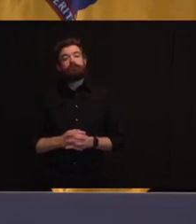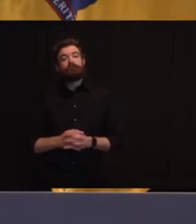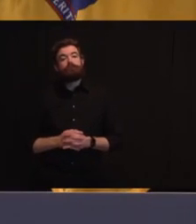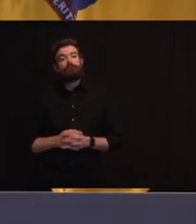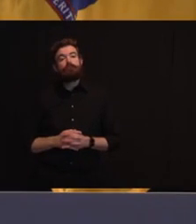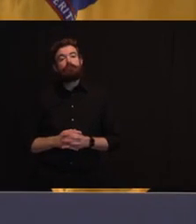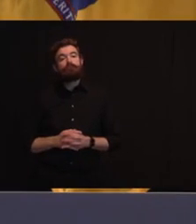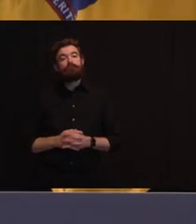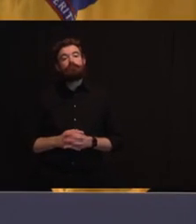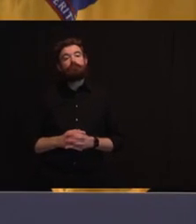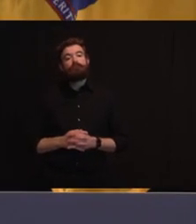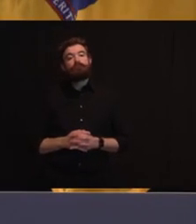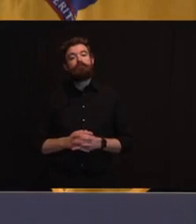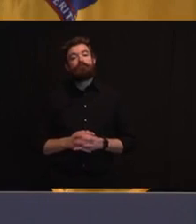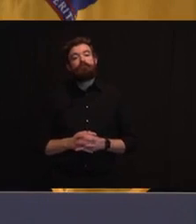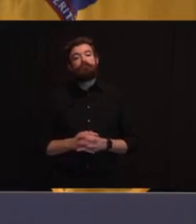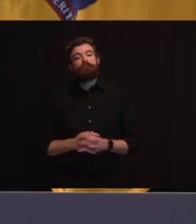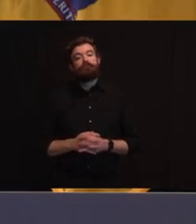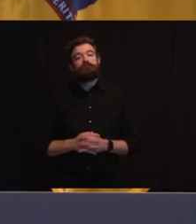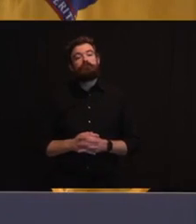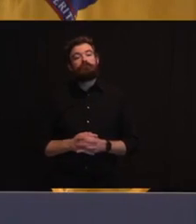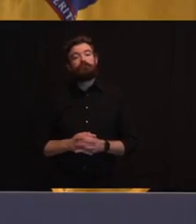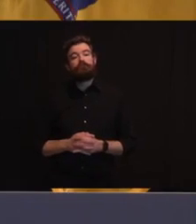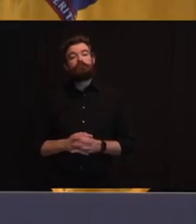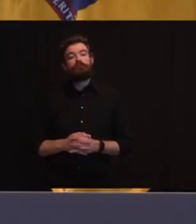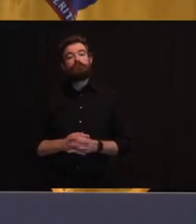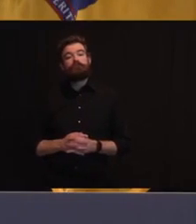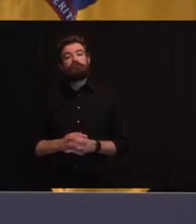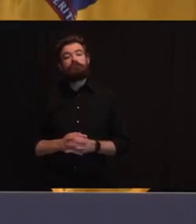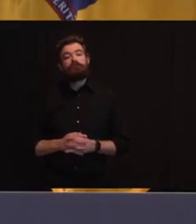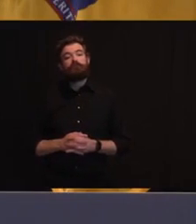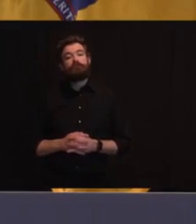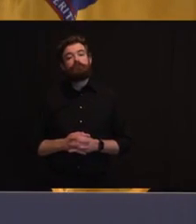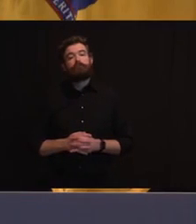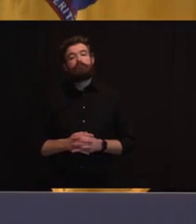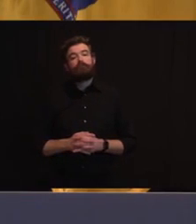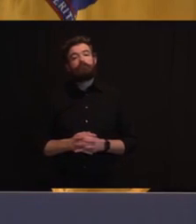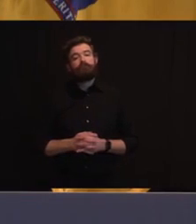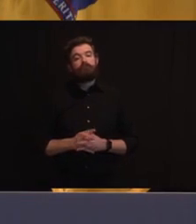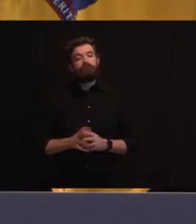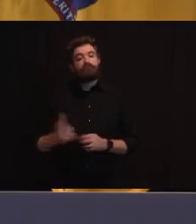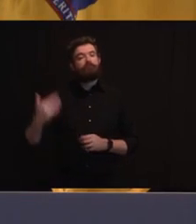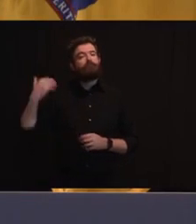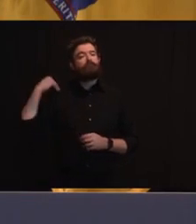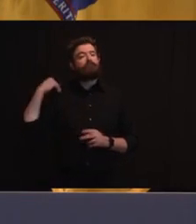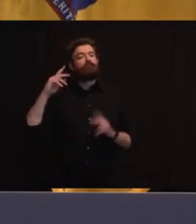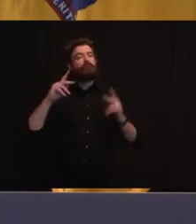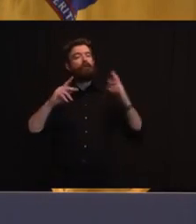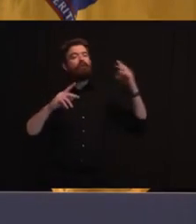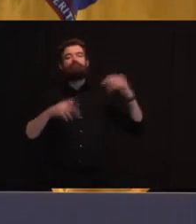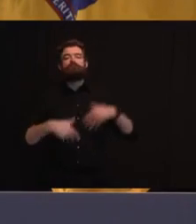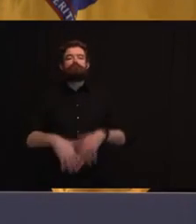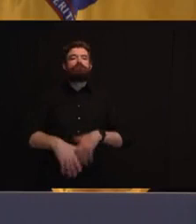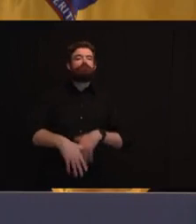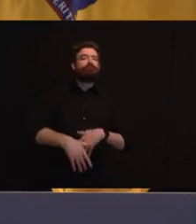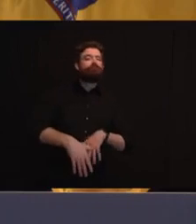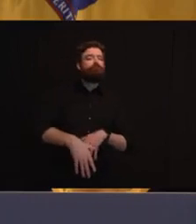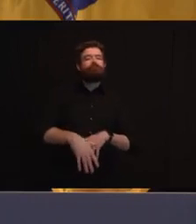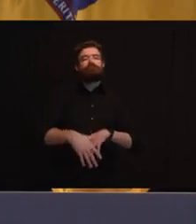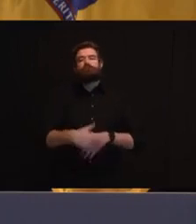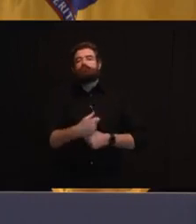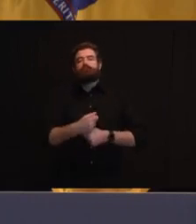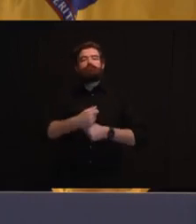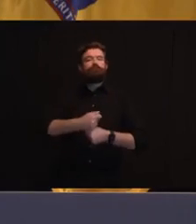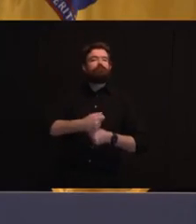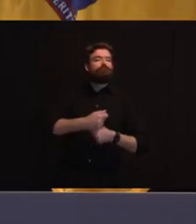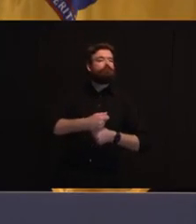outside pleading with this to become a reality. It's the right thing to do for the folks who right now don't